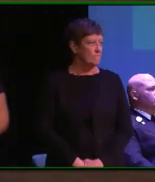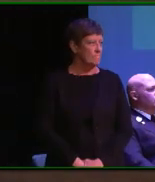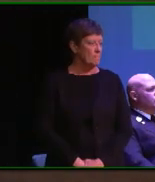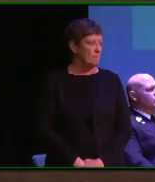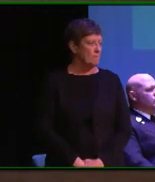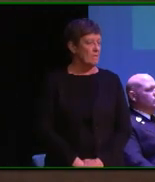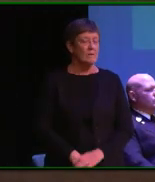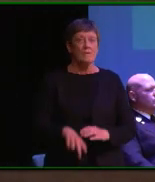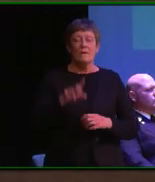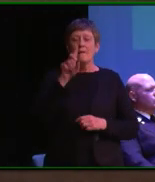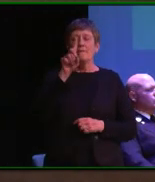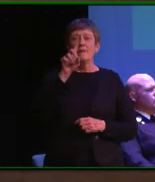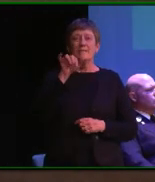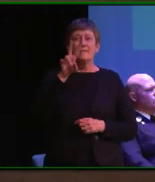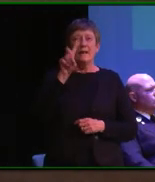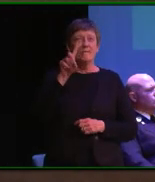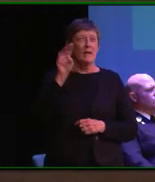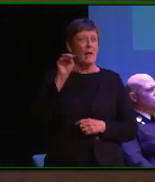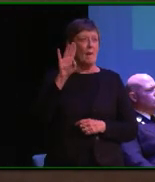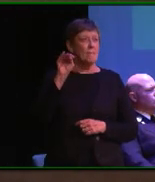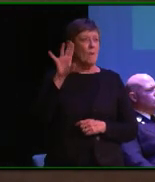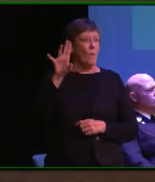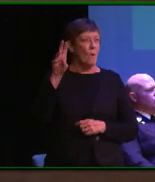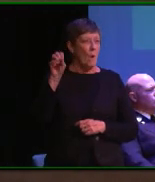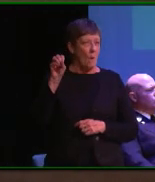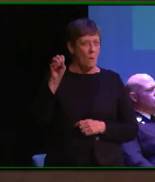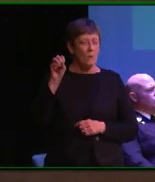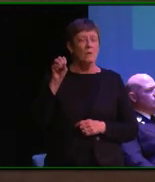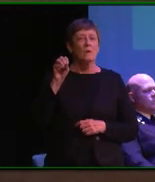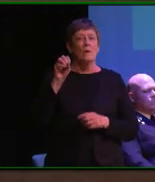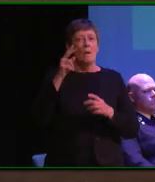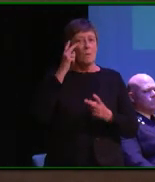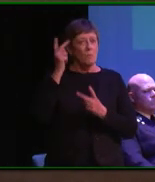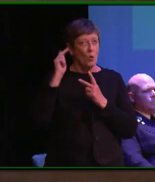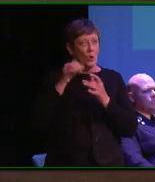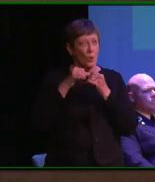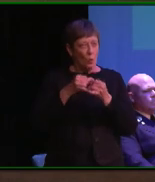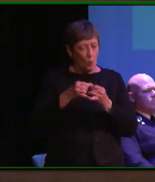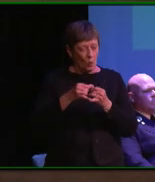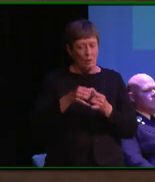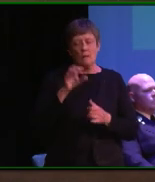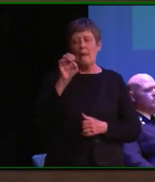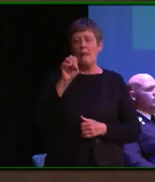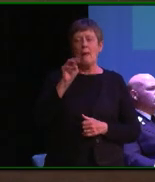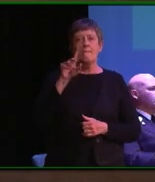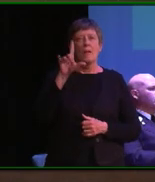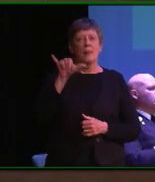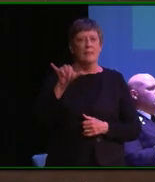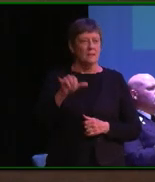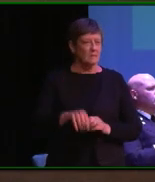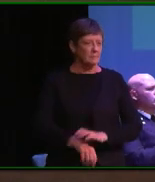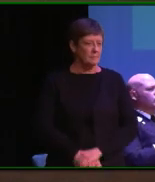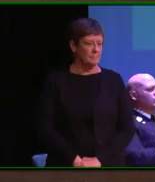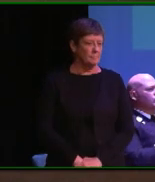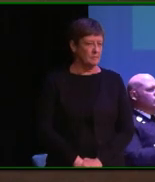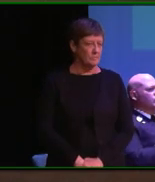The David M. Moko Memorial Award goes to Emily Aponte.